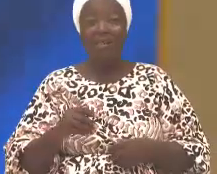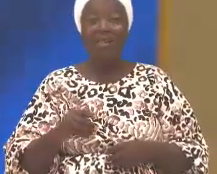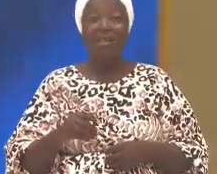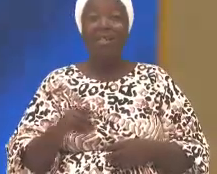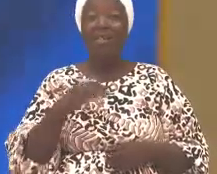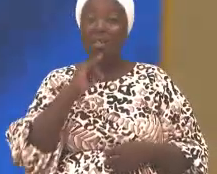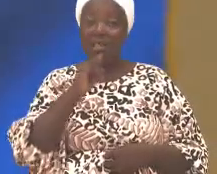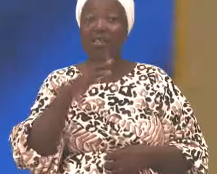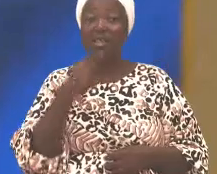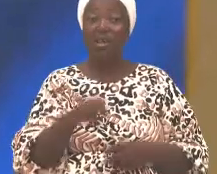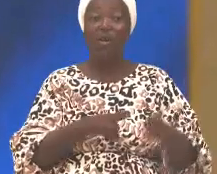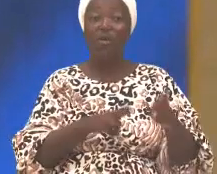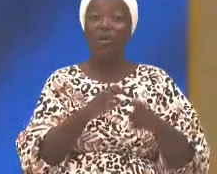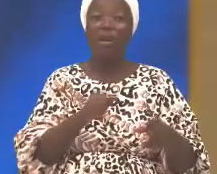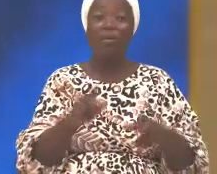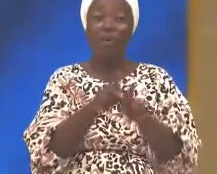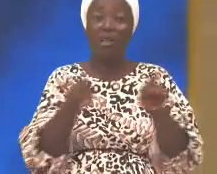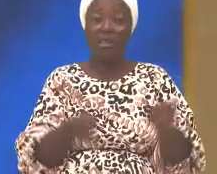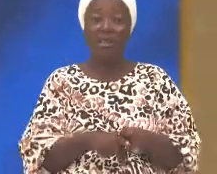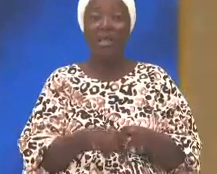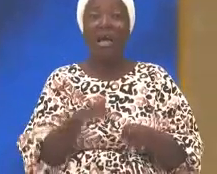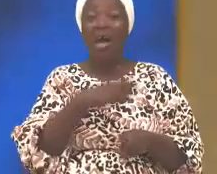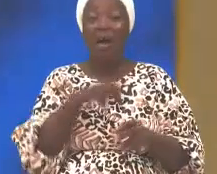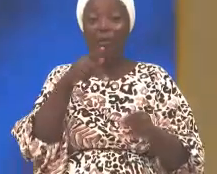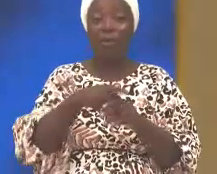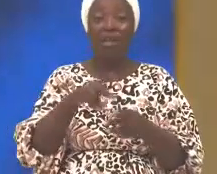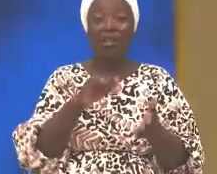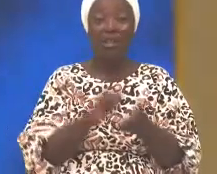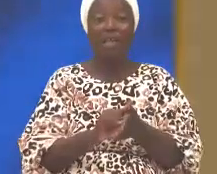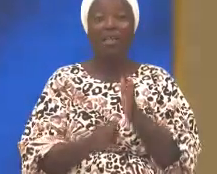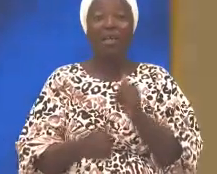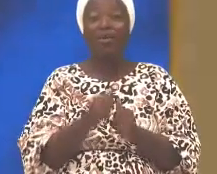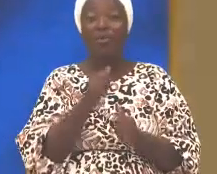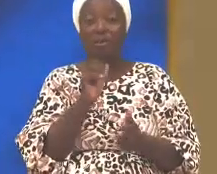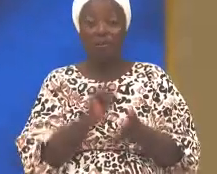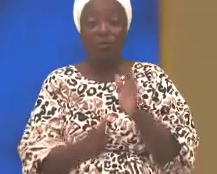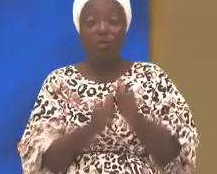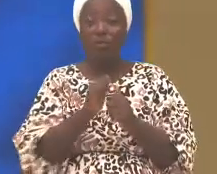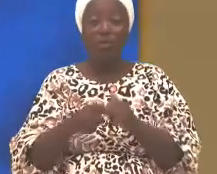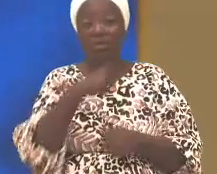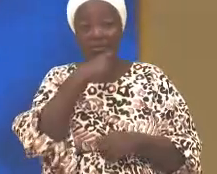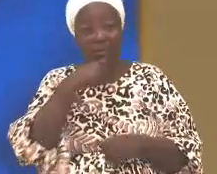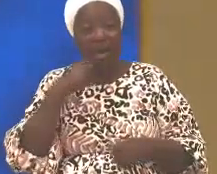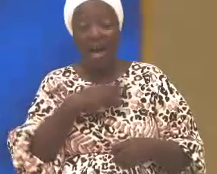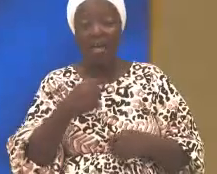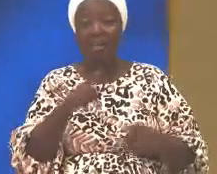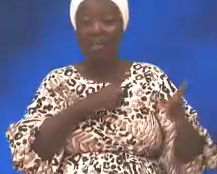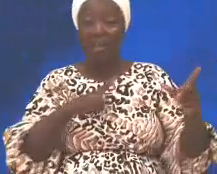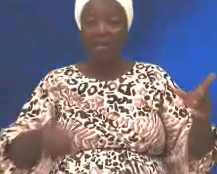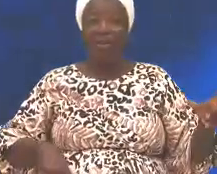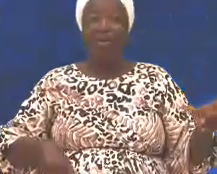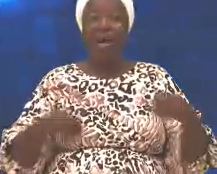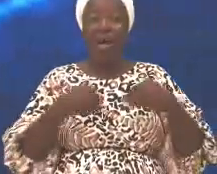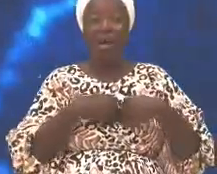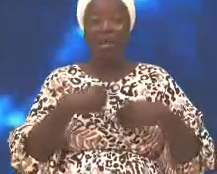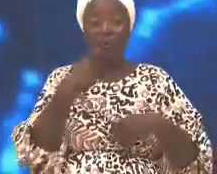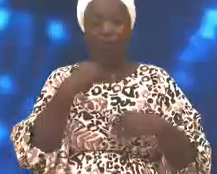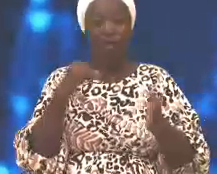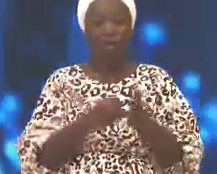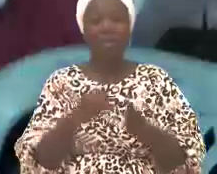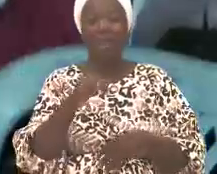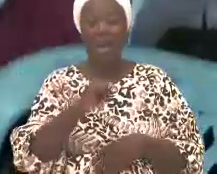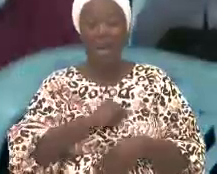and plant that was desolate. I, the Lord, have spoken it, I will do